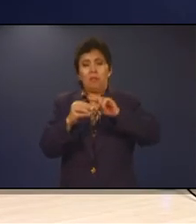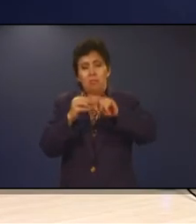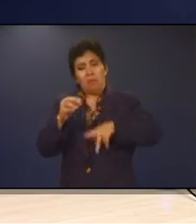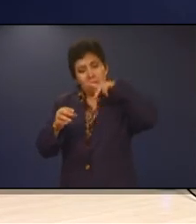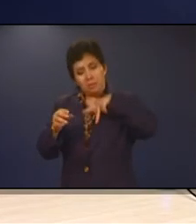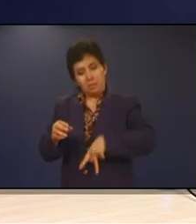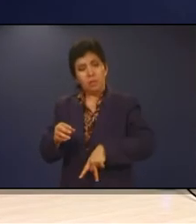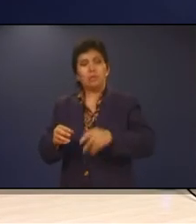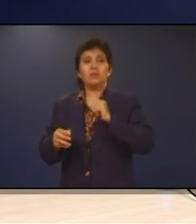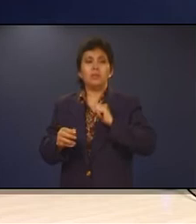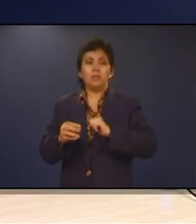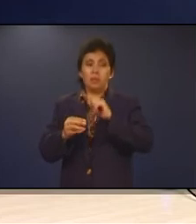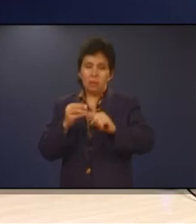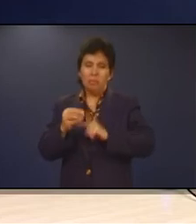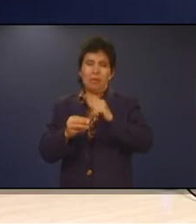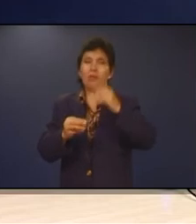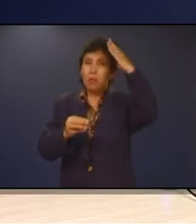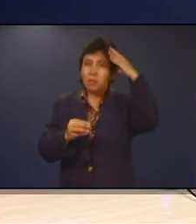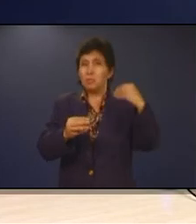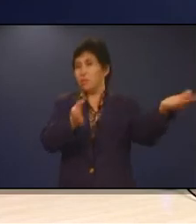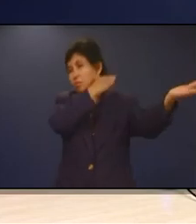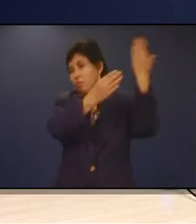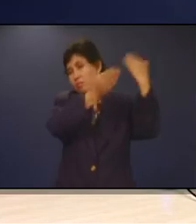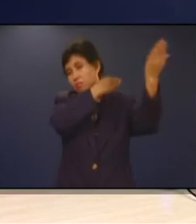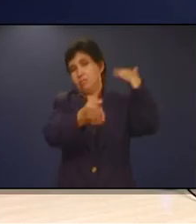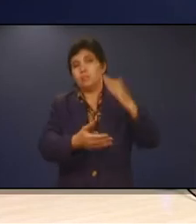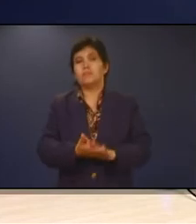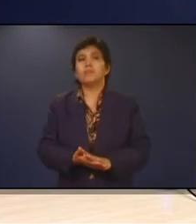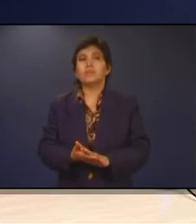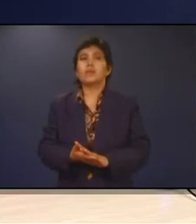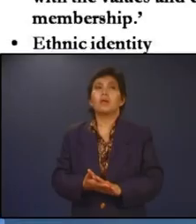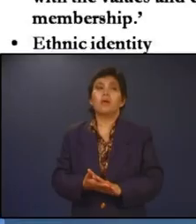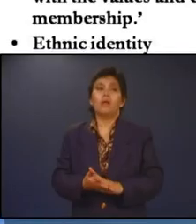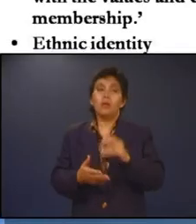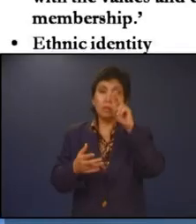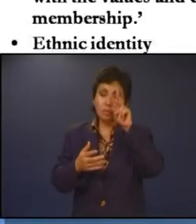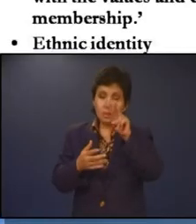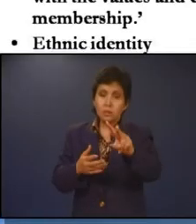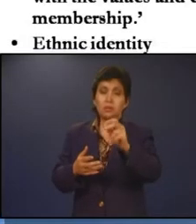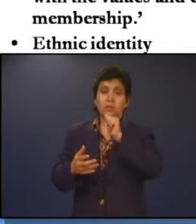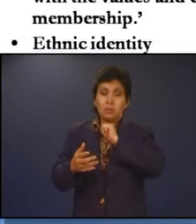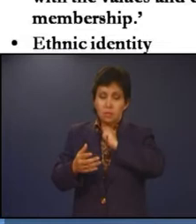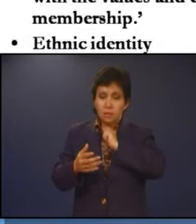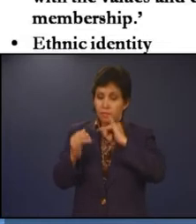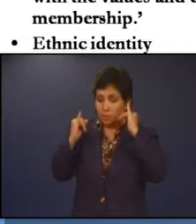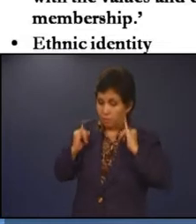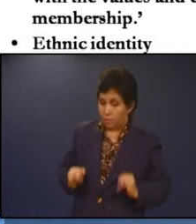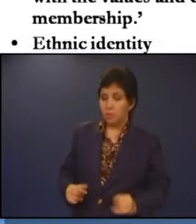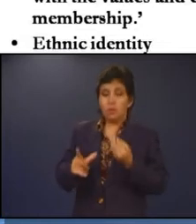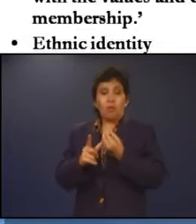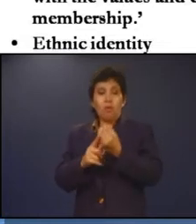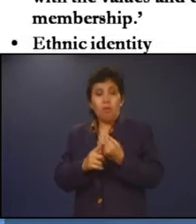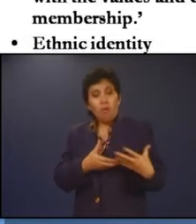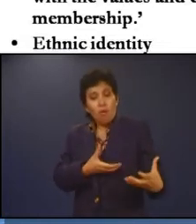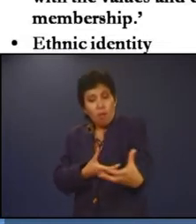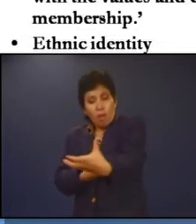their personality or their interests or their past experiences. Now, or do you see yourself as an individual